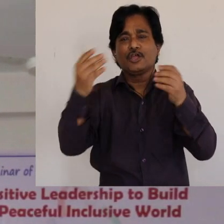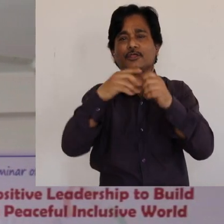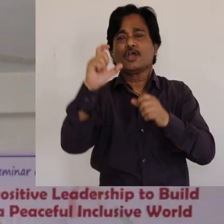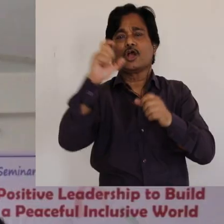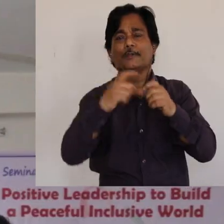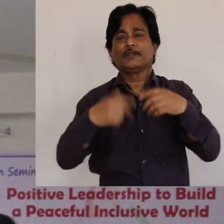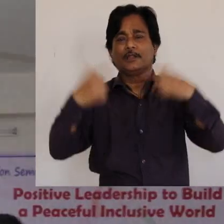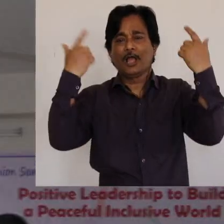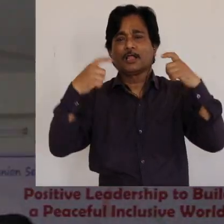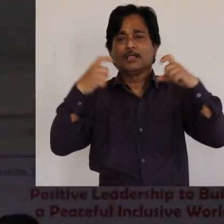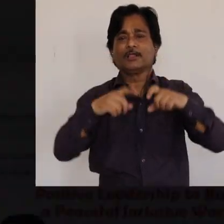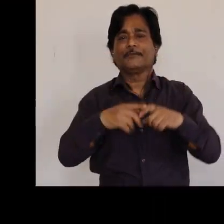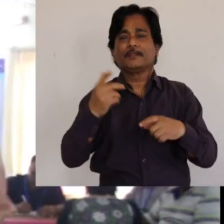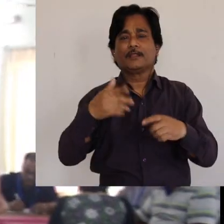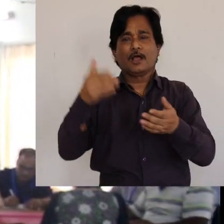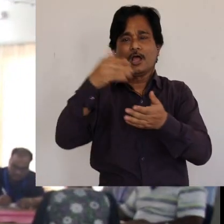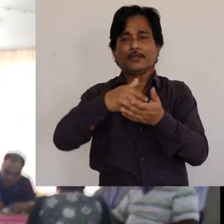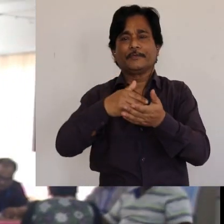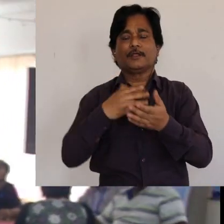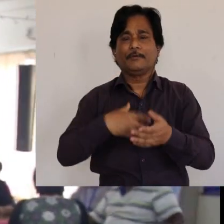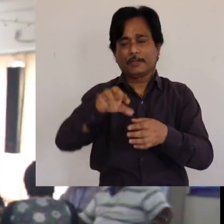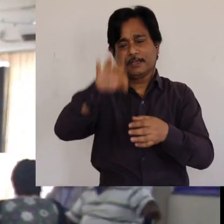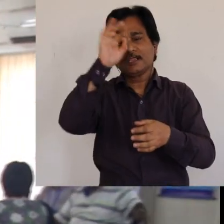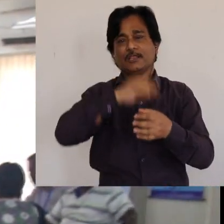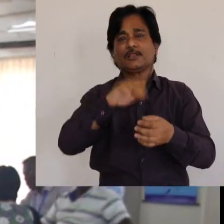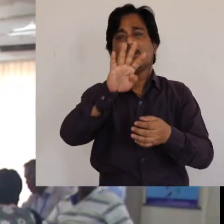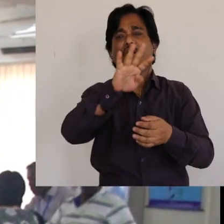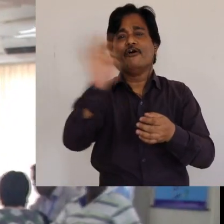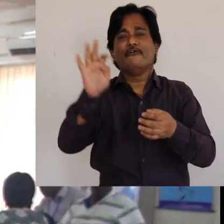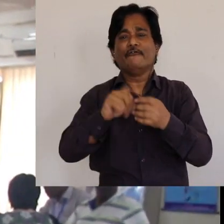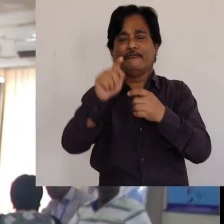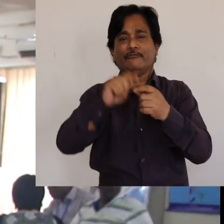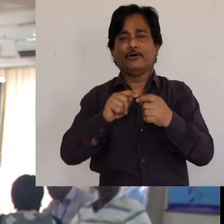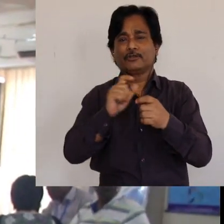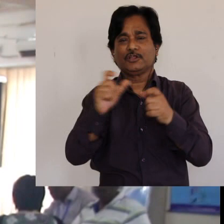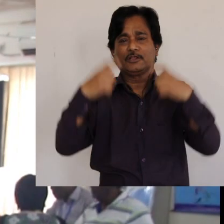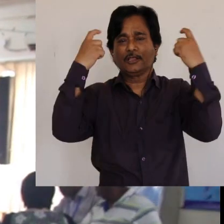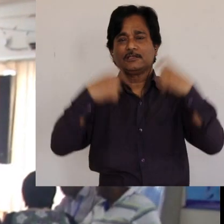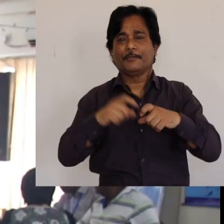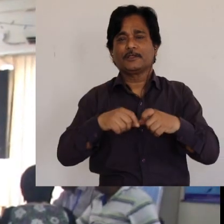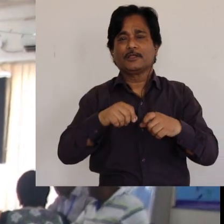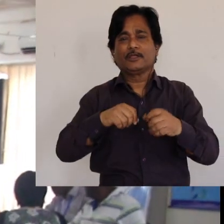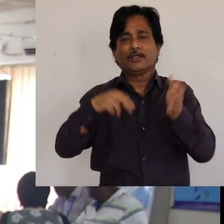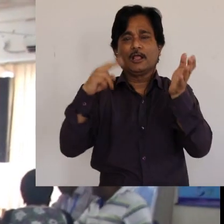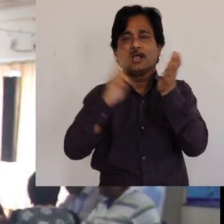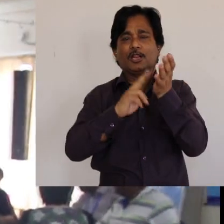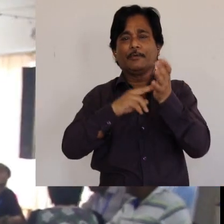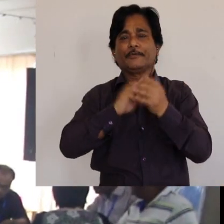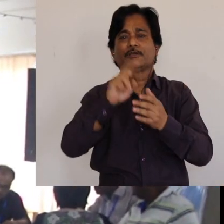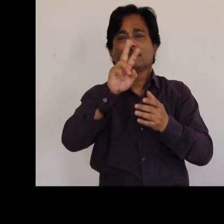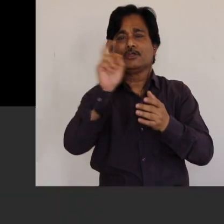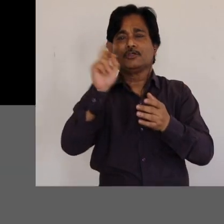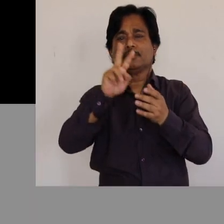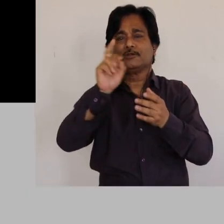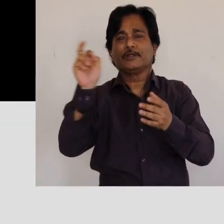organize the next AHI Alumni Seminar. It was also decided that the 4th AHI Alumni Reunion Seminar will be in November 2020,